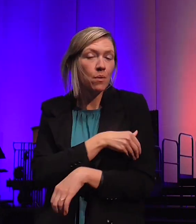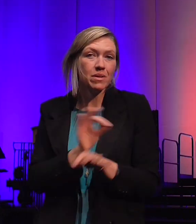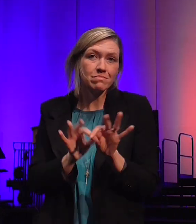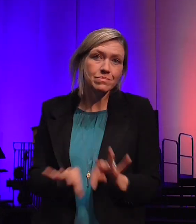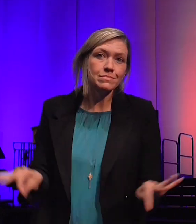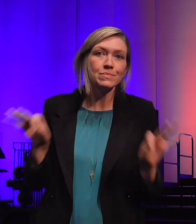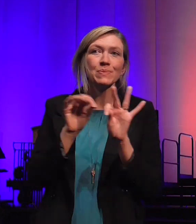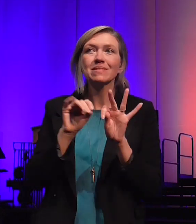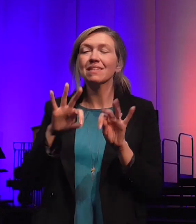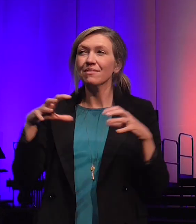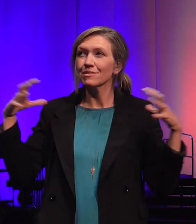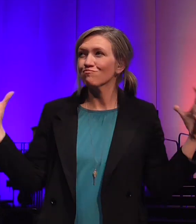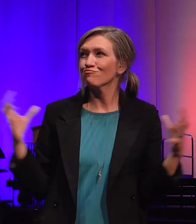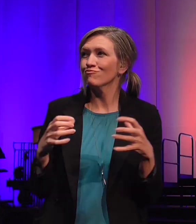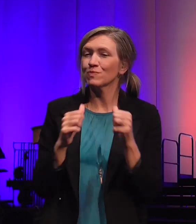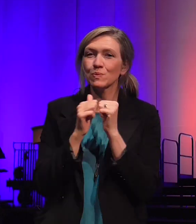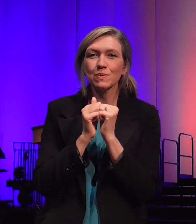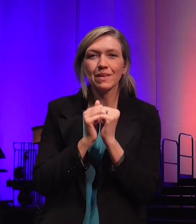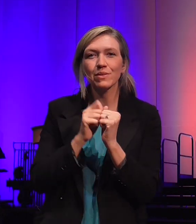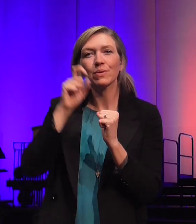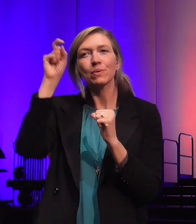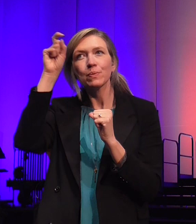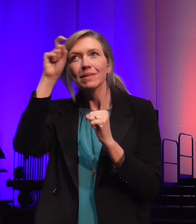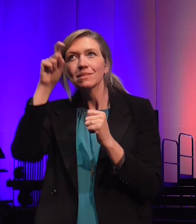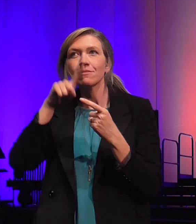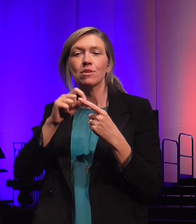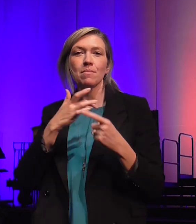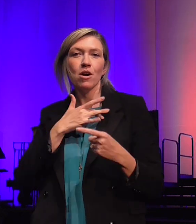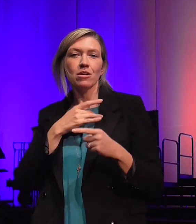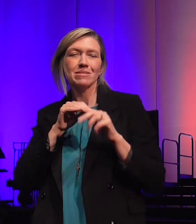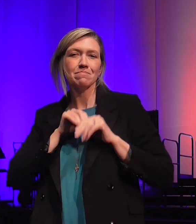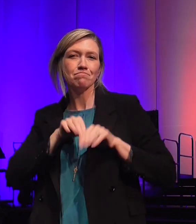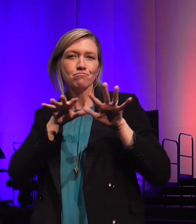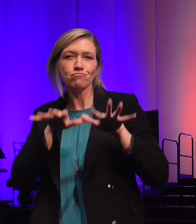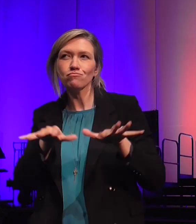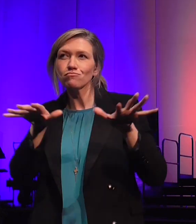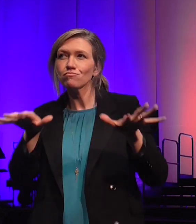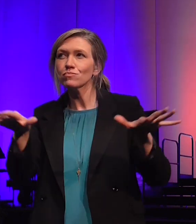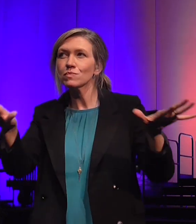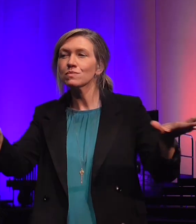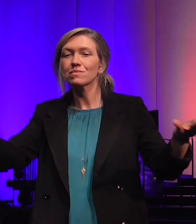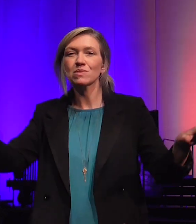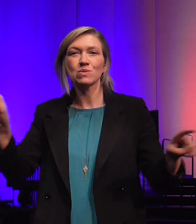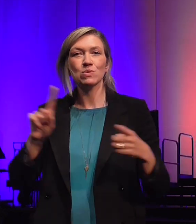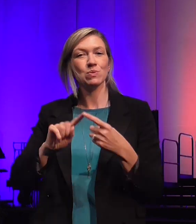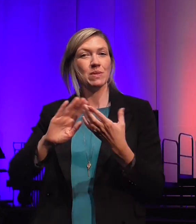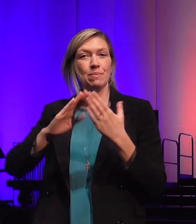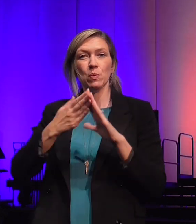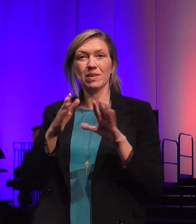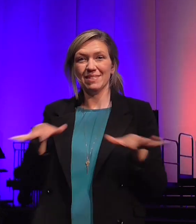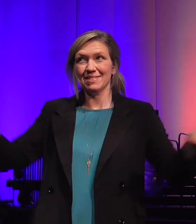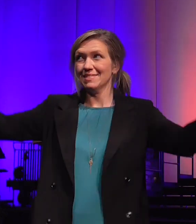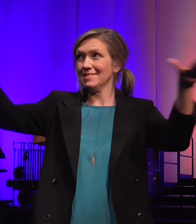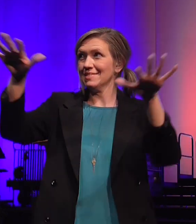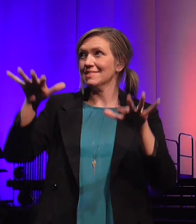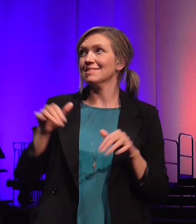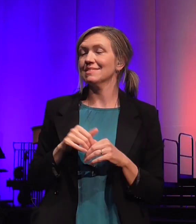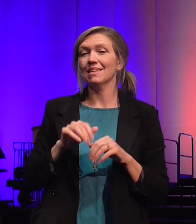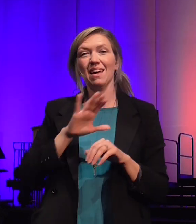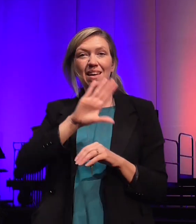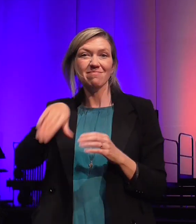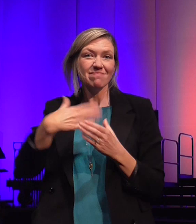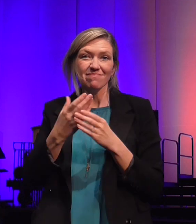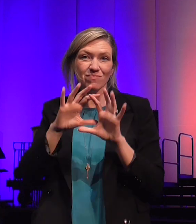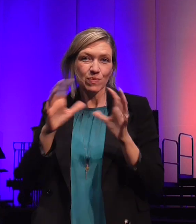together and the wisdom that we bring into our hearts infiltrates out into the communities around us